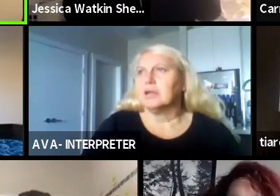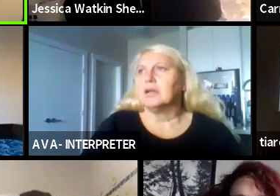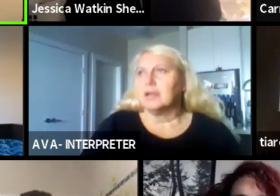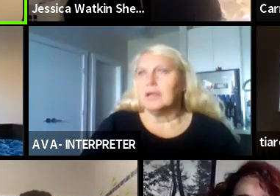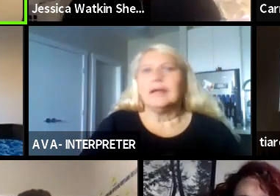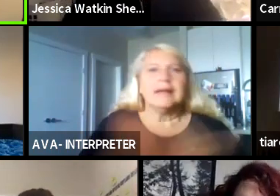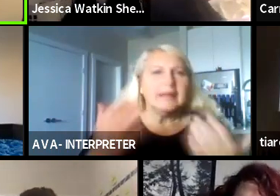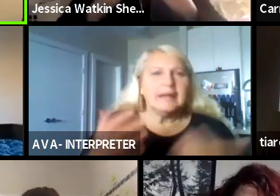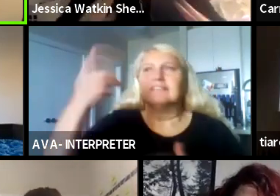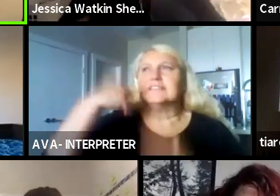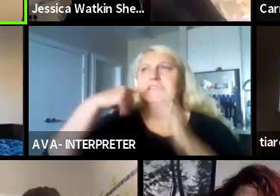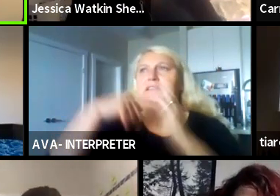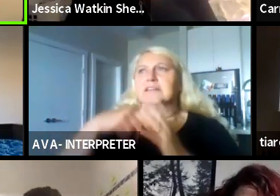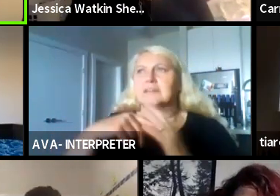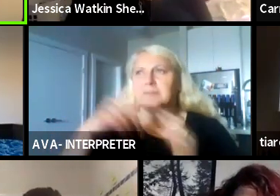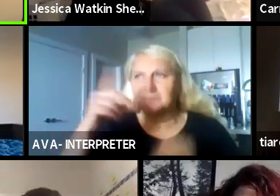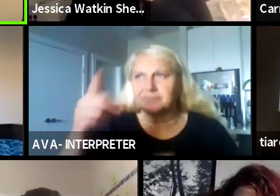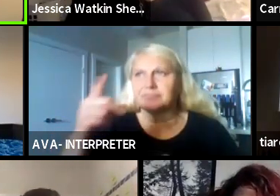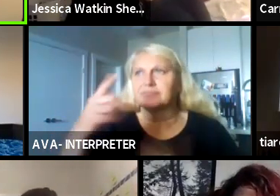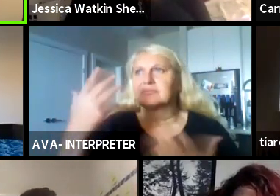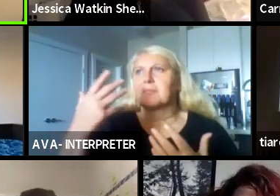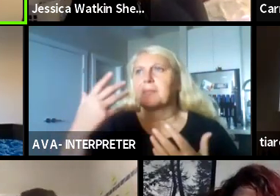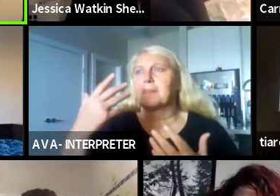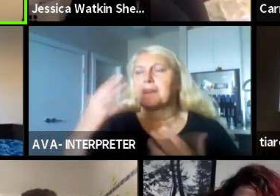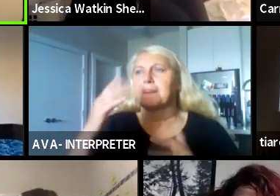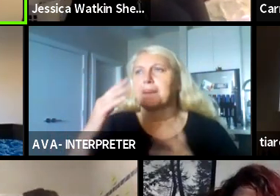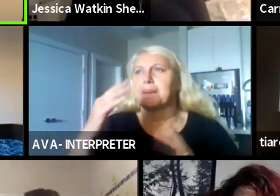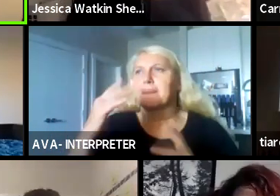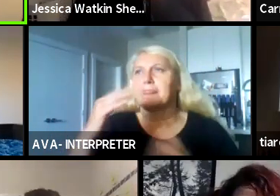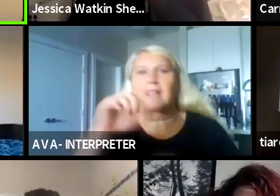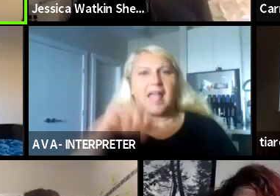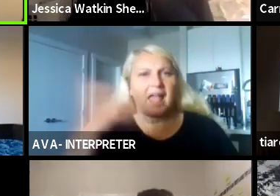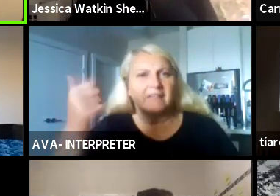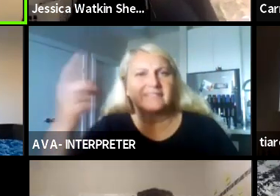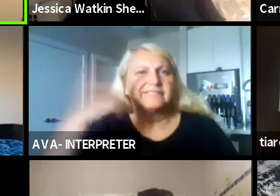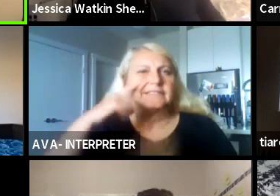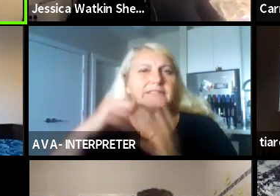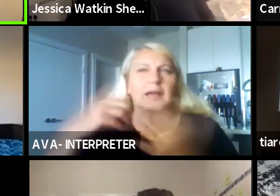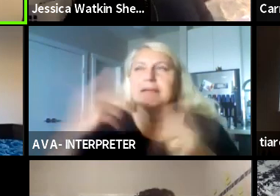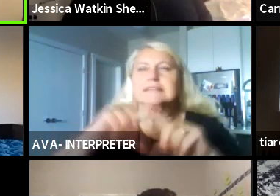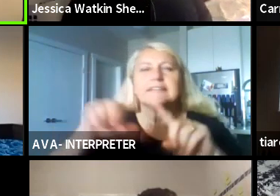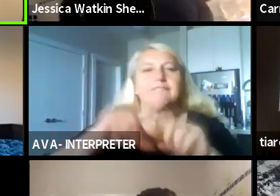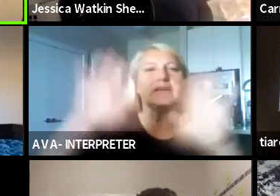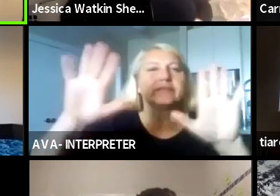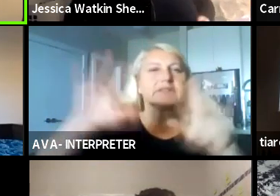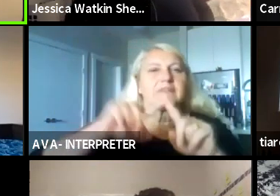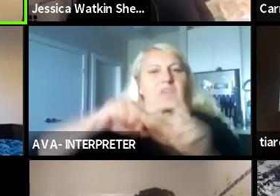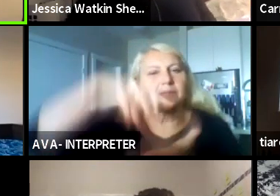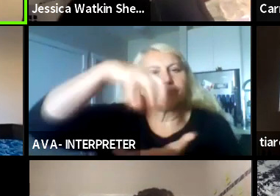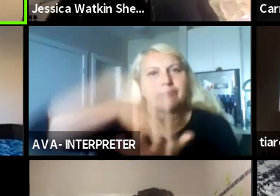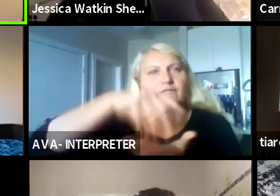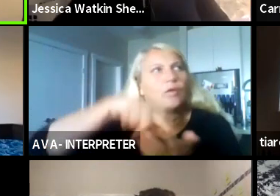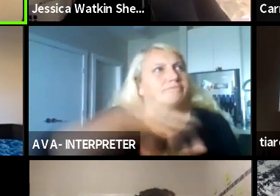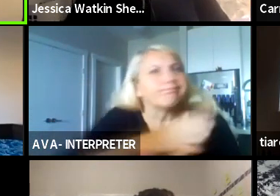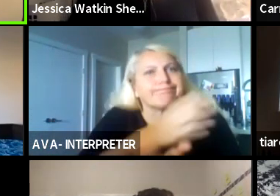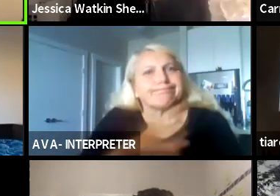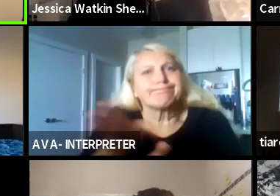such as Slack, such as, well, even with Facebook and Twitter, but I'm thinking primarily of Slack and